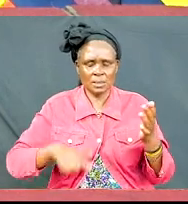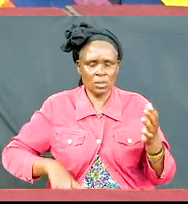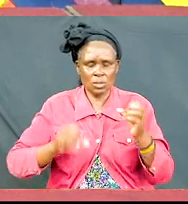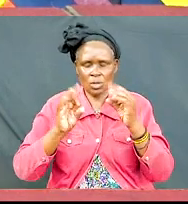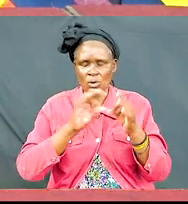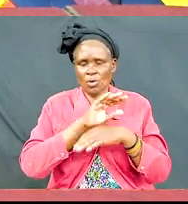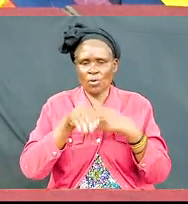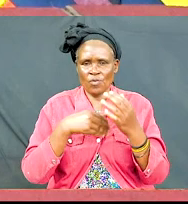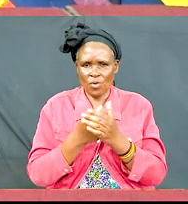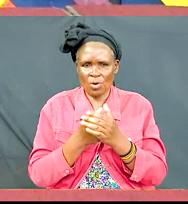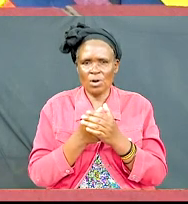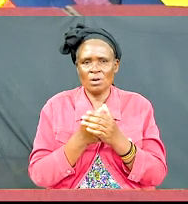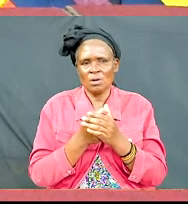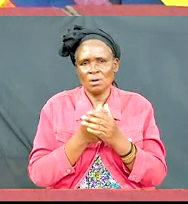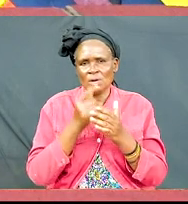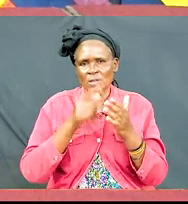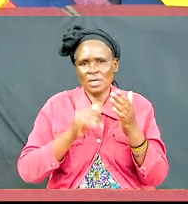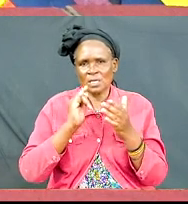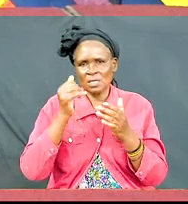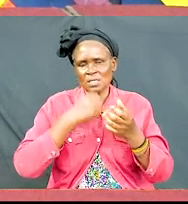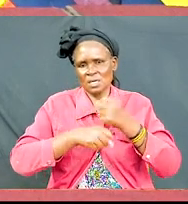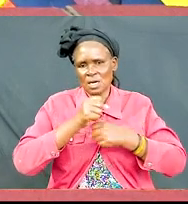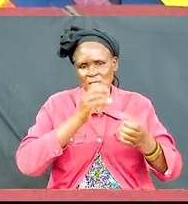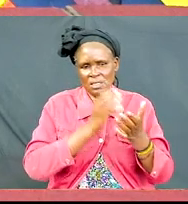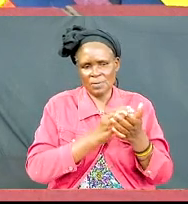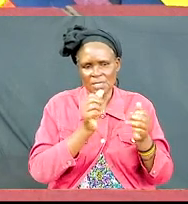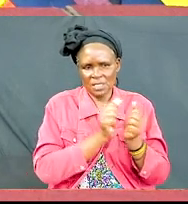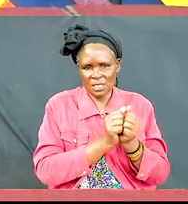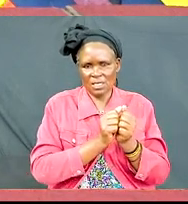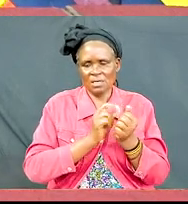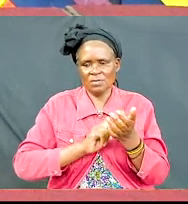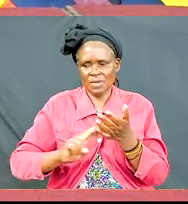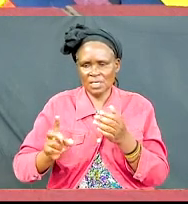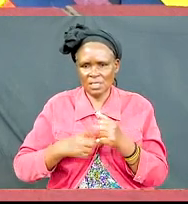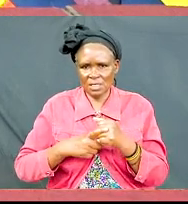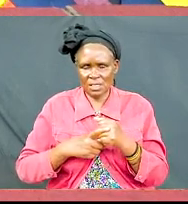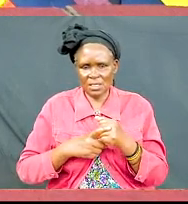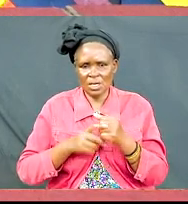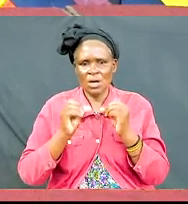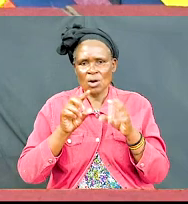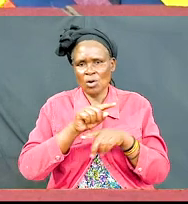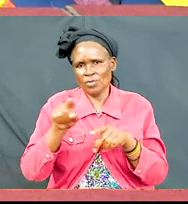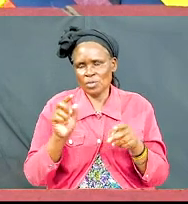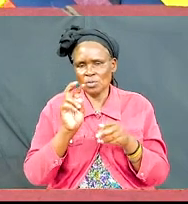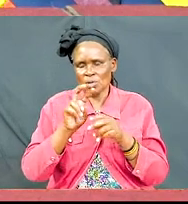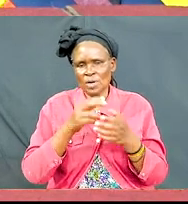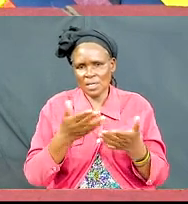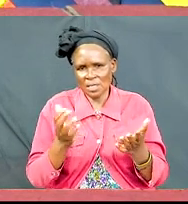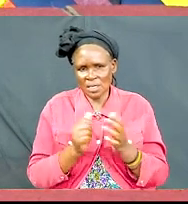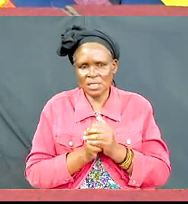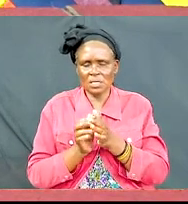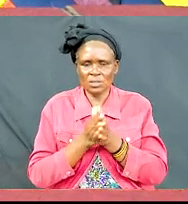all. And that is in Acts chapter 10, verse 36. Of course, we look at this topic